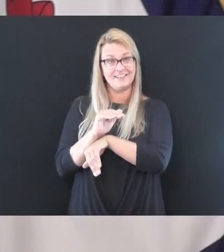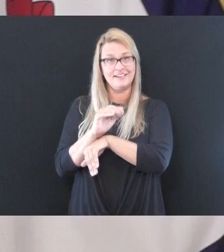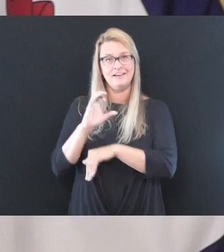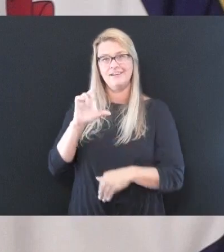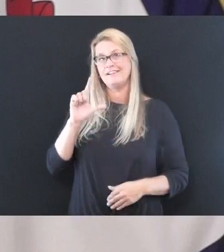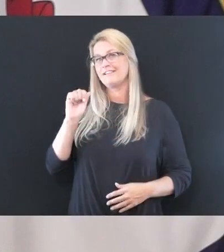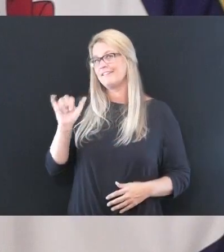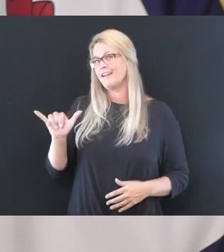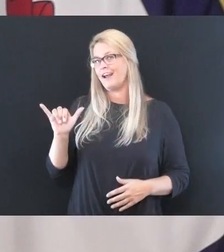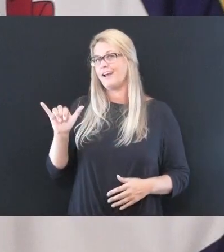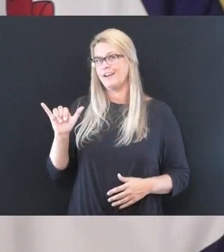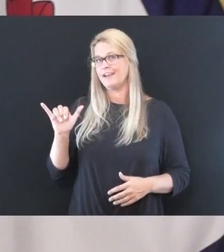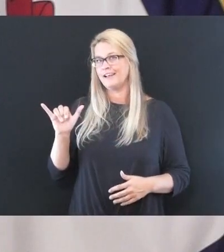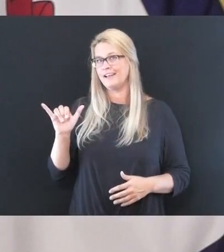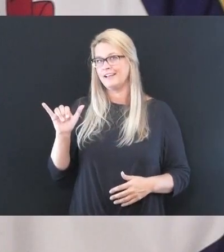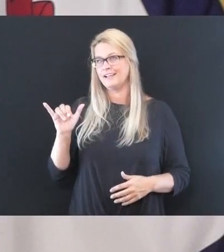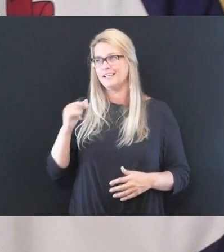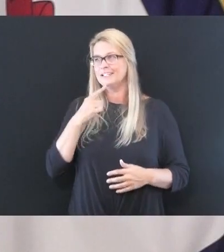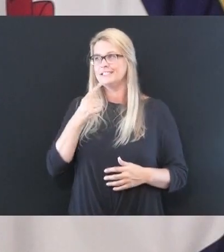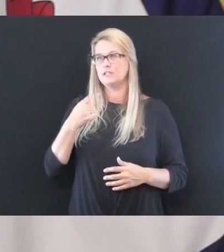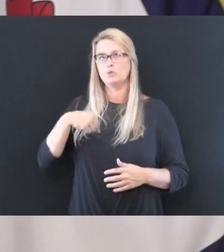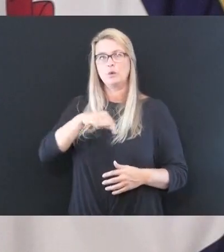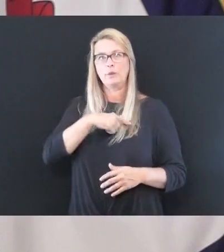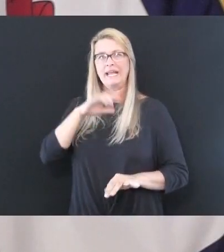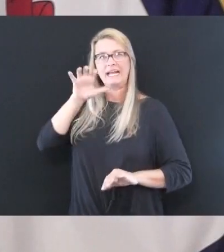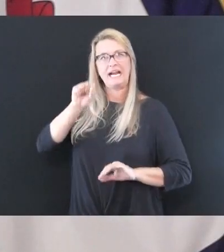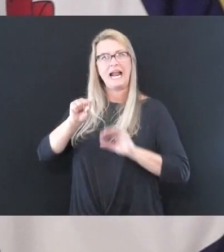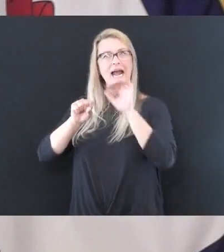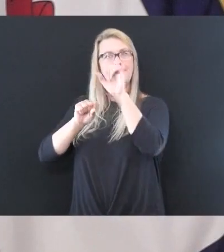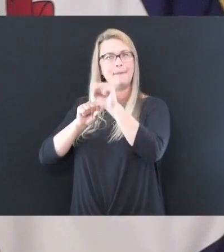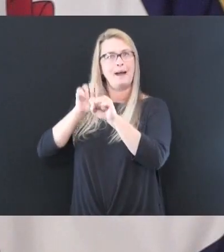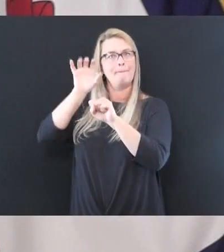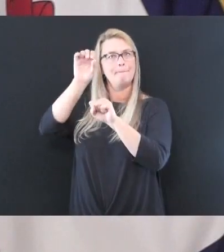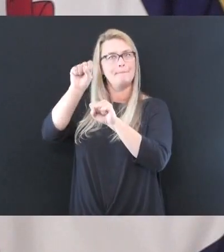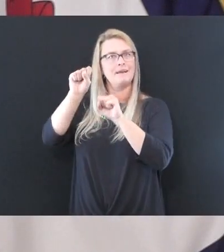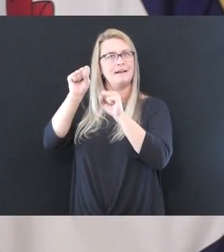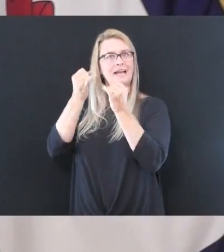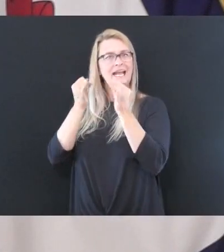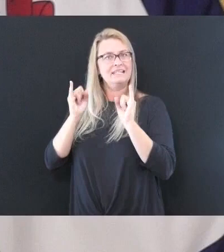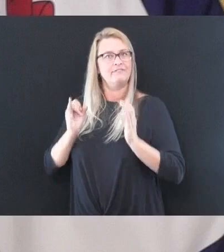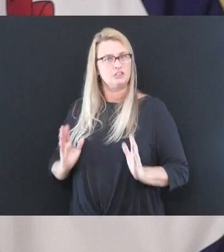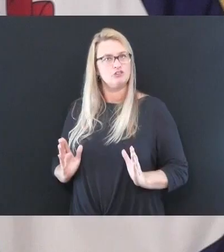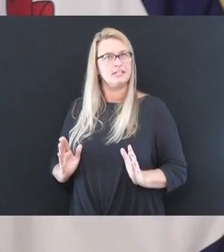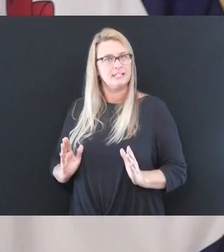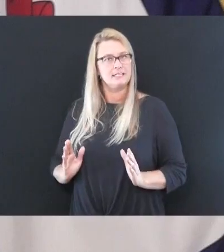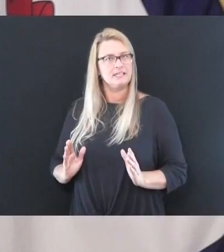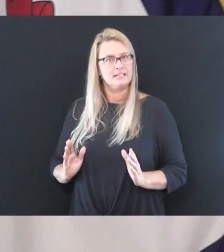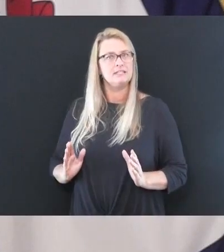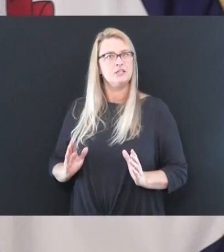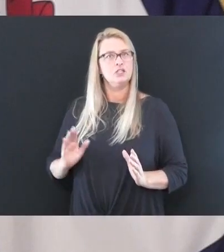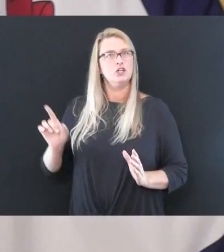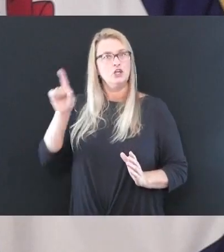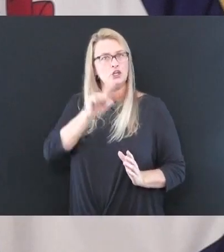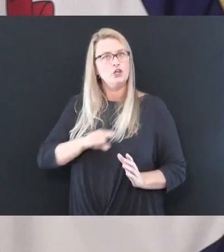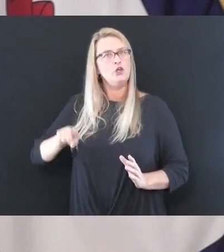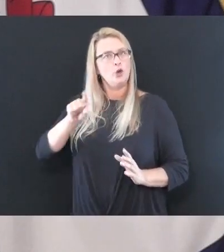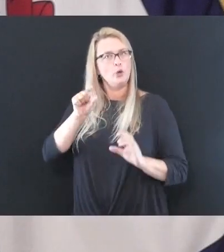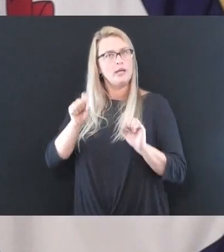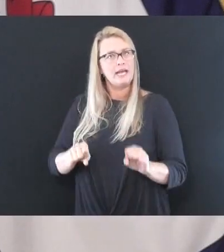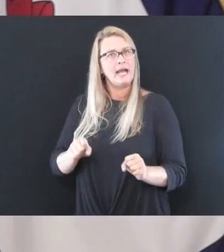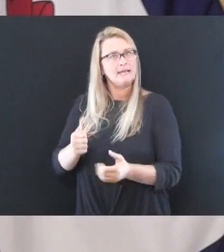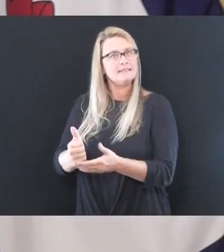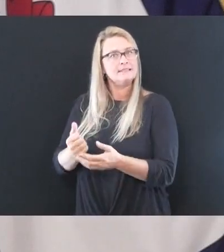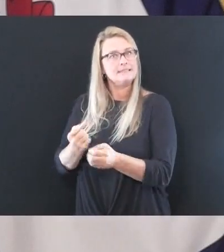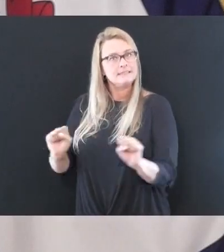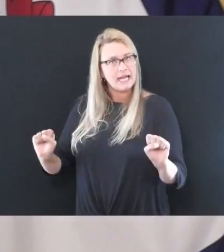that as we're climbing up that mountain individually, you can save lives by